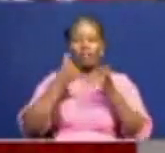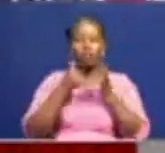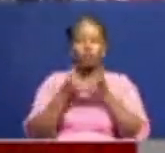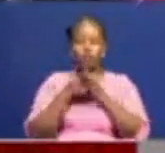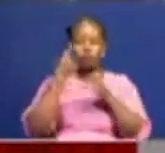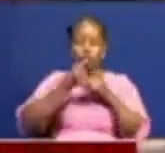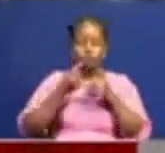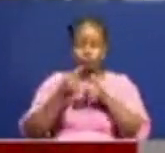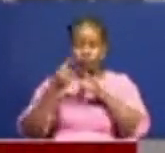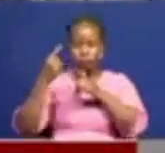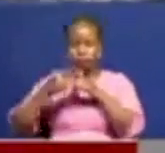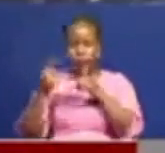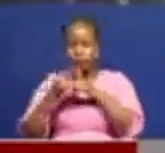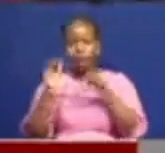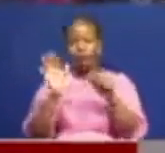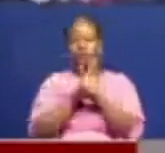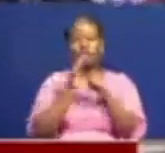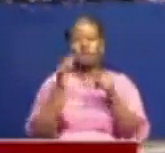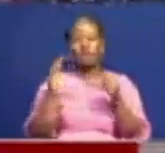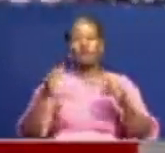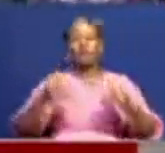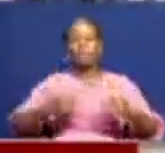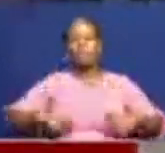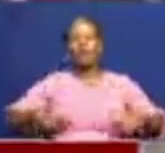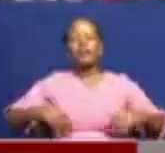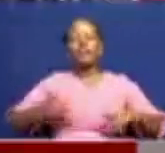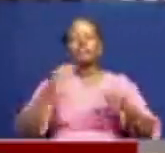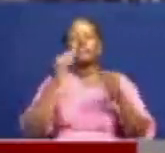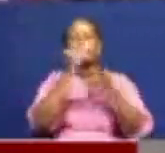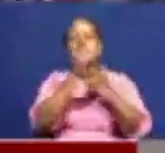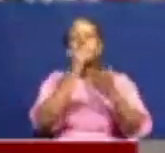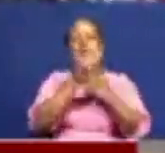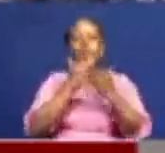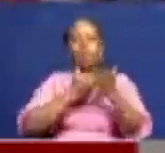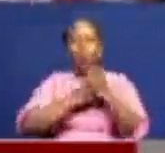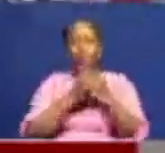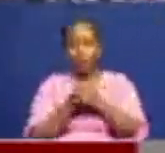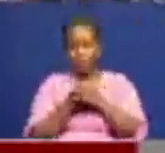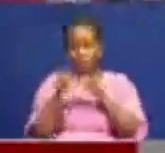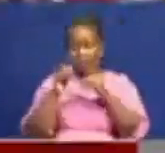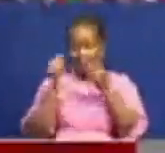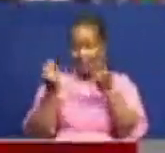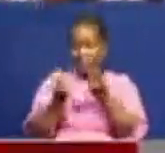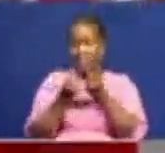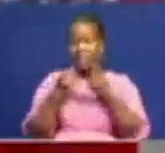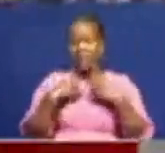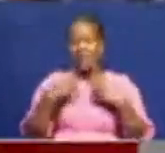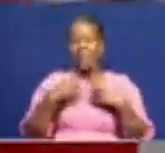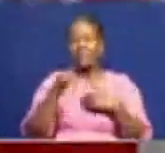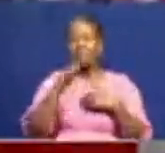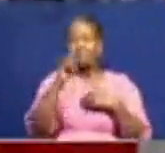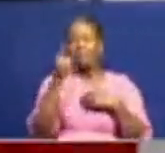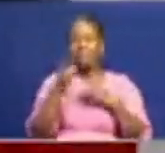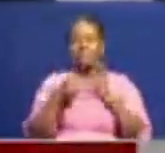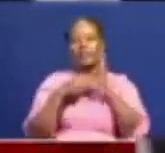full-time refugee team program. The team made its first competitive appearance as part of the Refugee Olympic Team at the